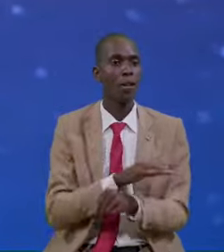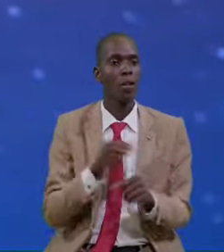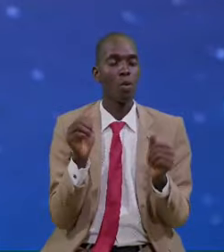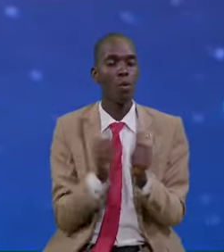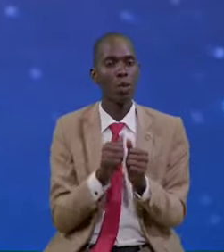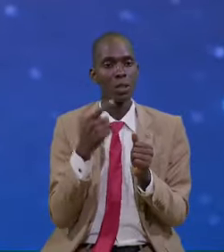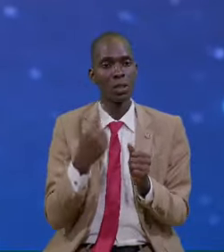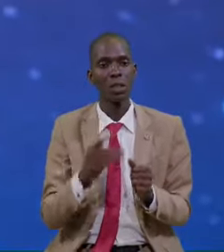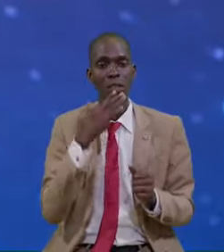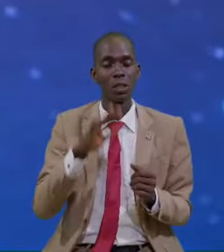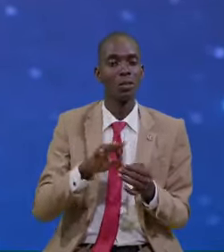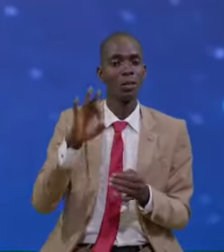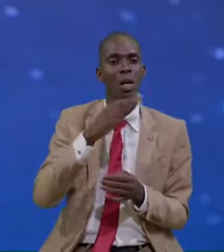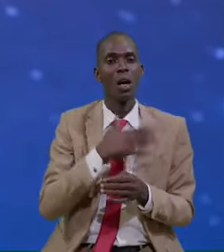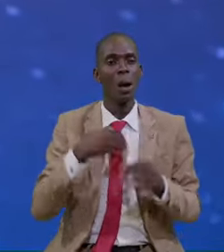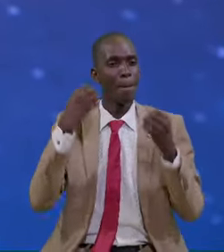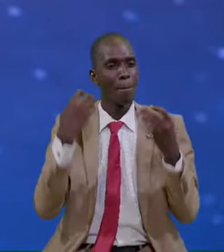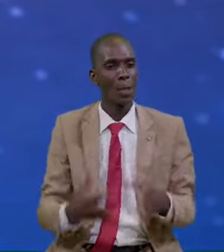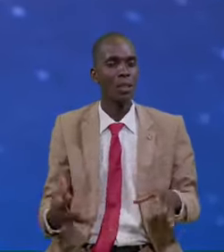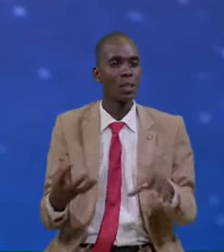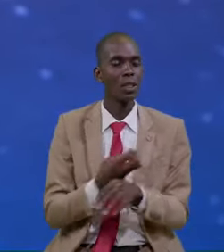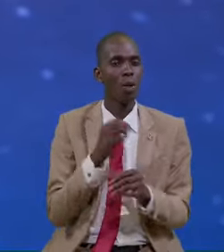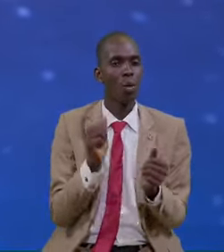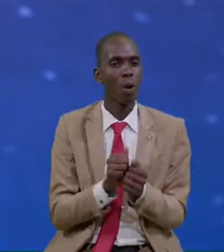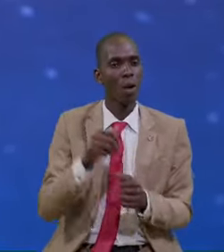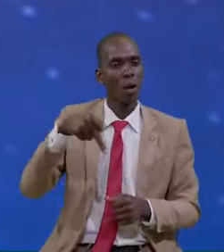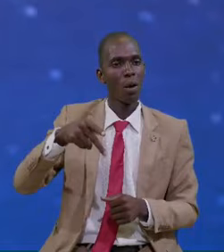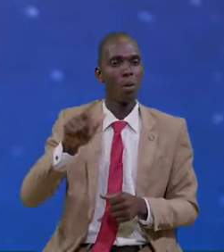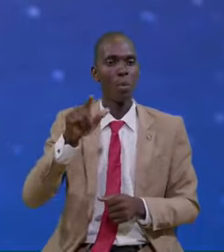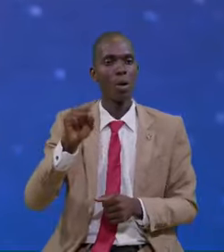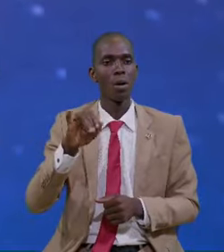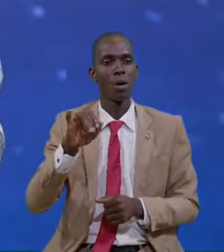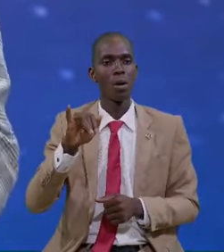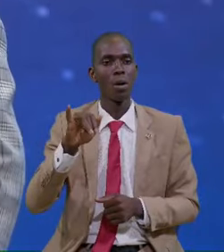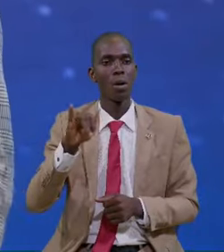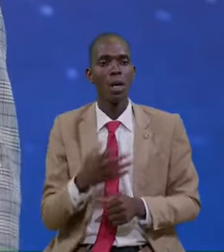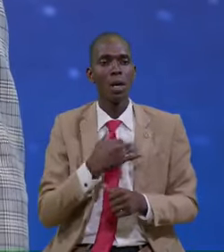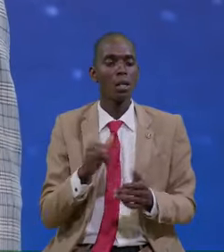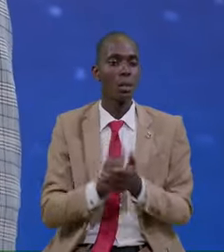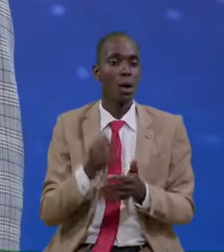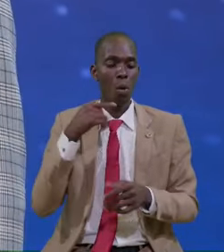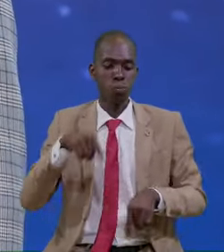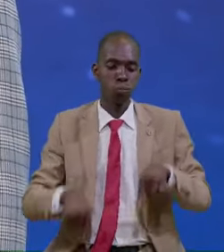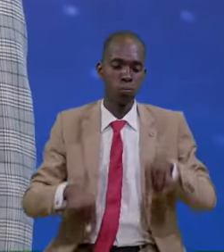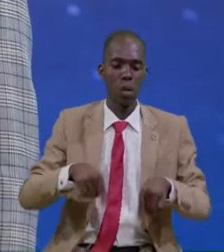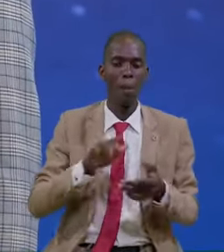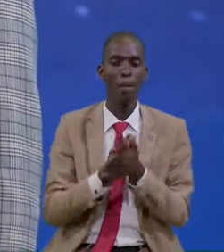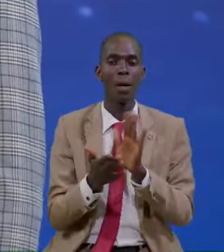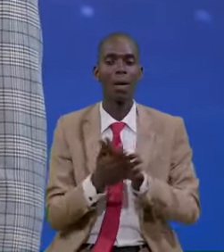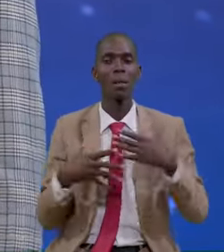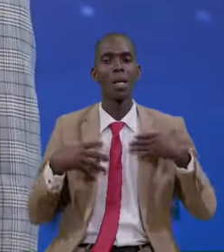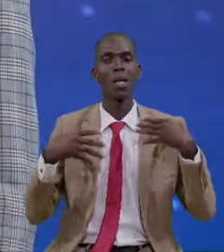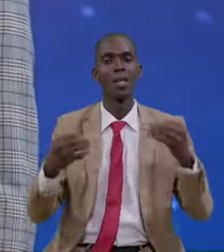many taken with palsies, and that were lame were healed